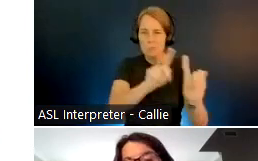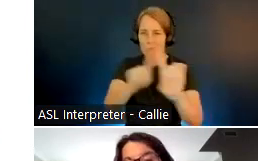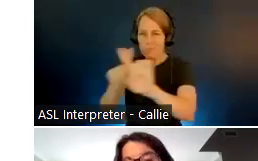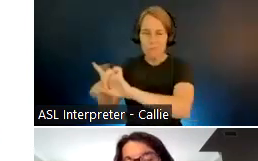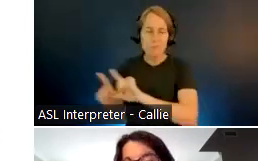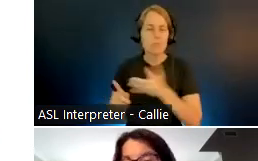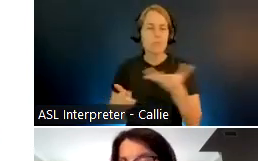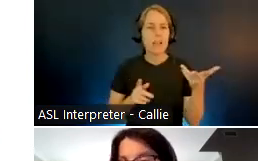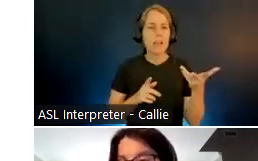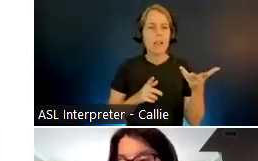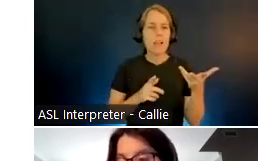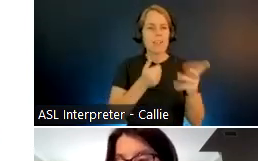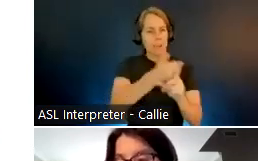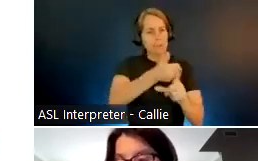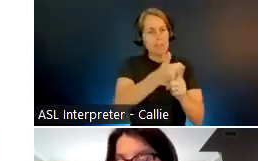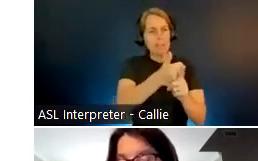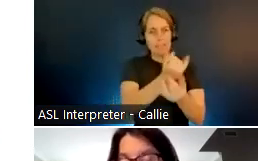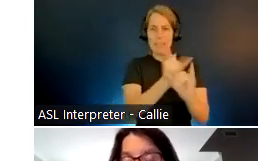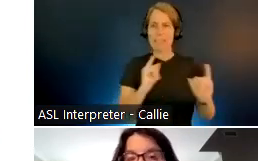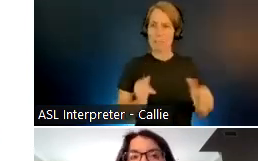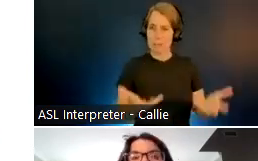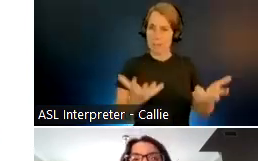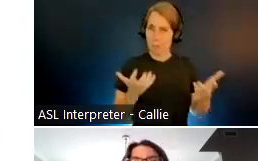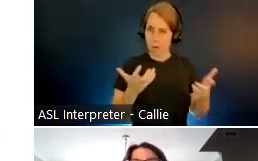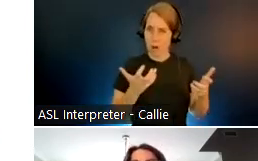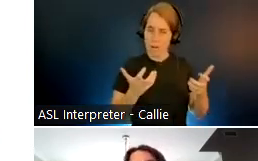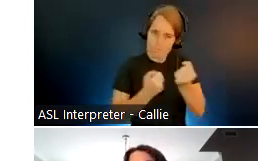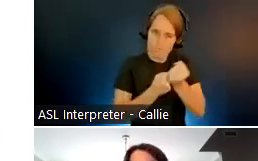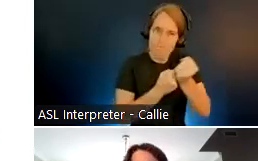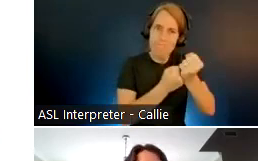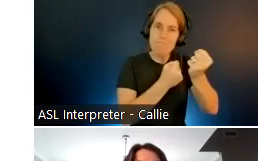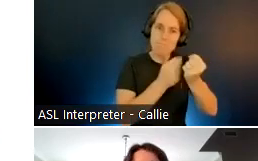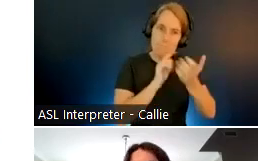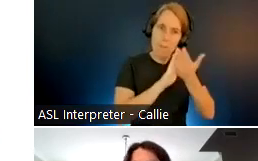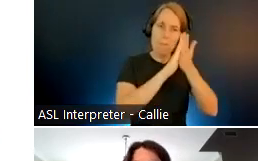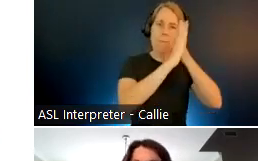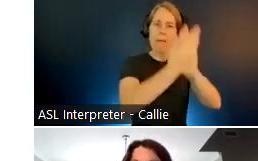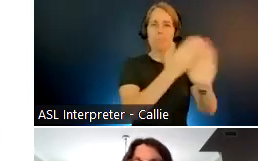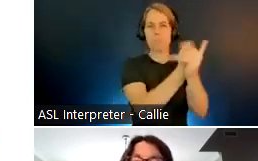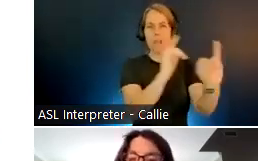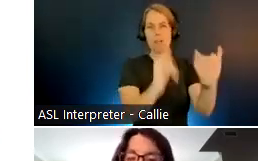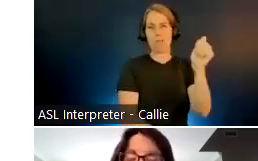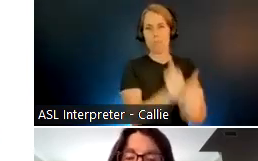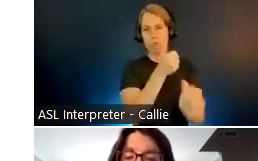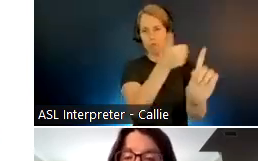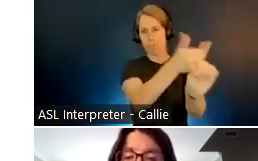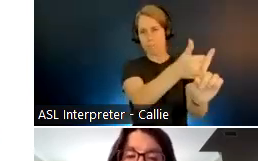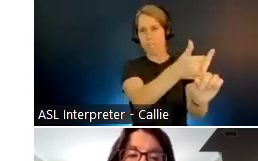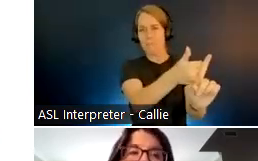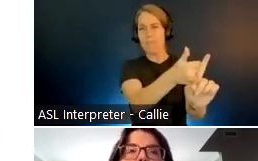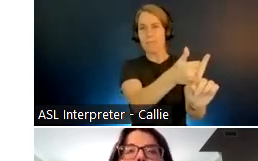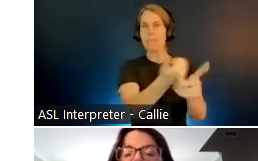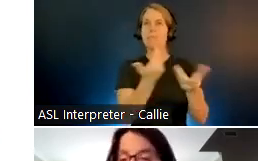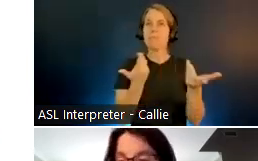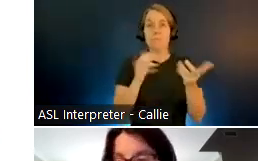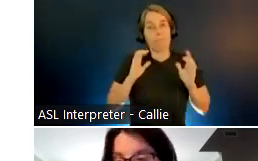help them lead their most independent life. And so again, this is consumer directed. Consumers tell